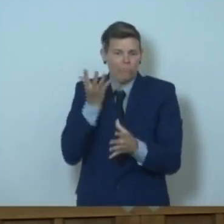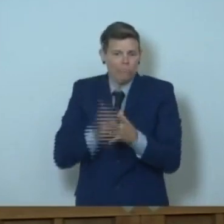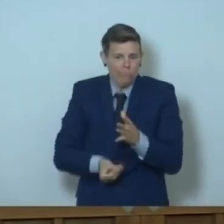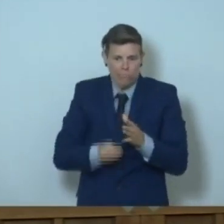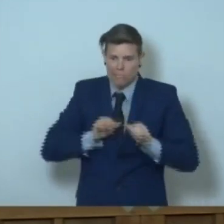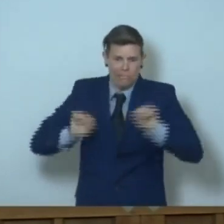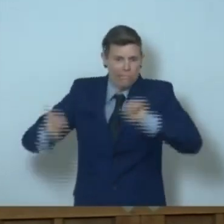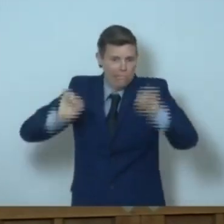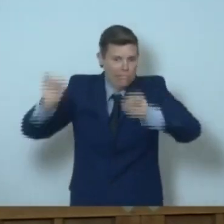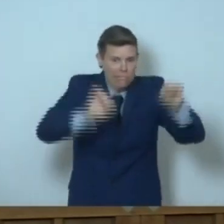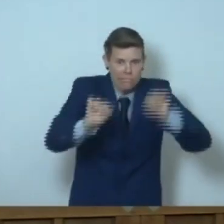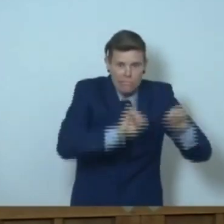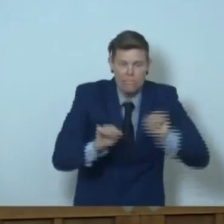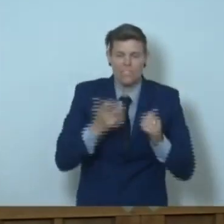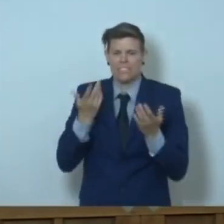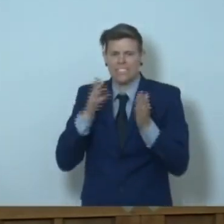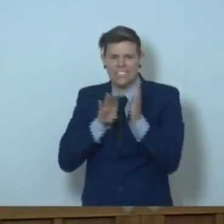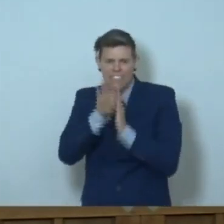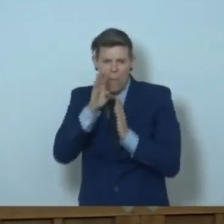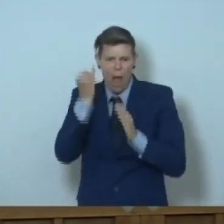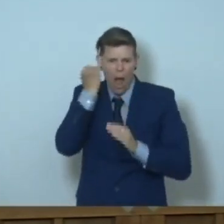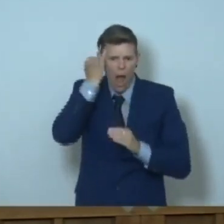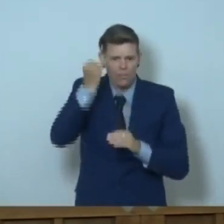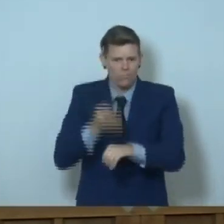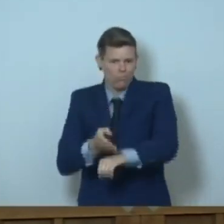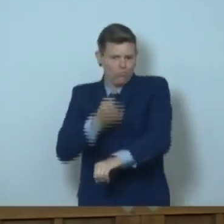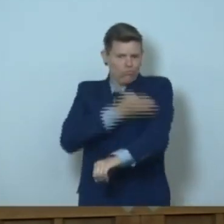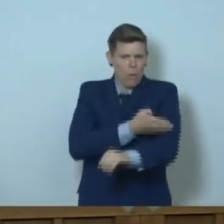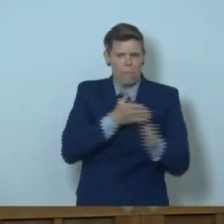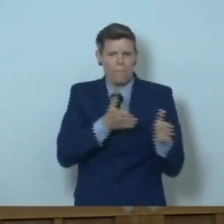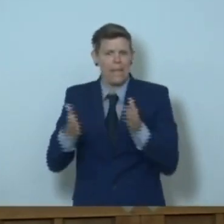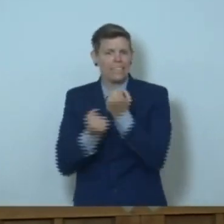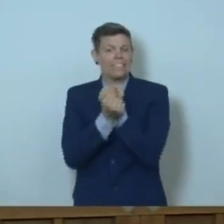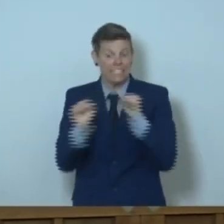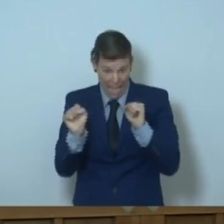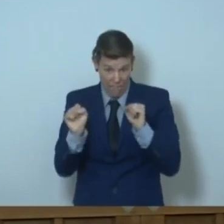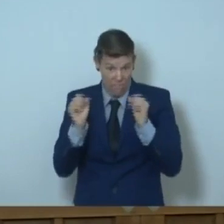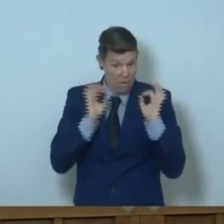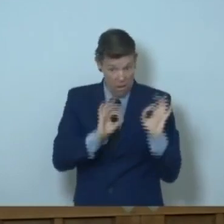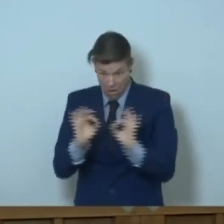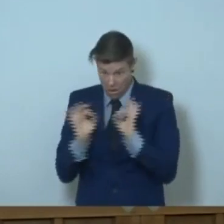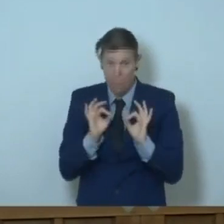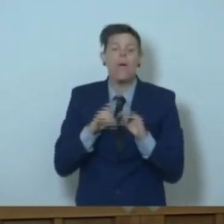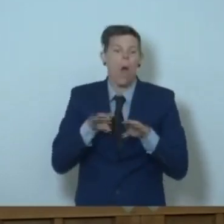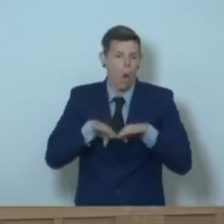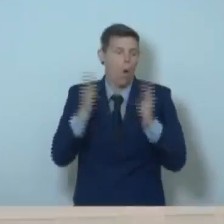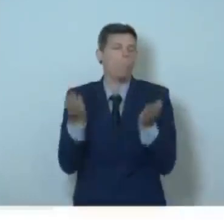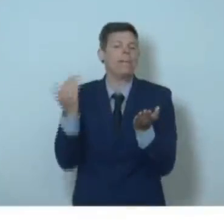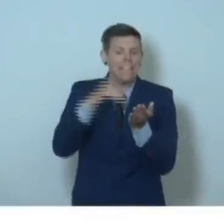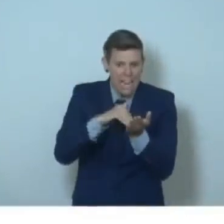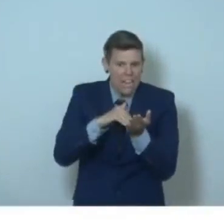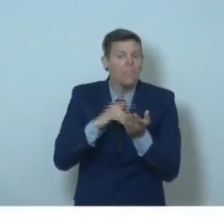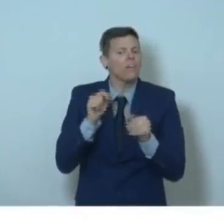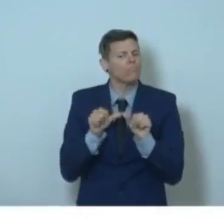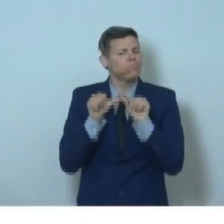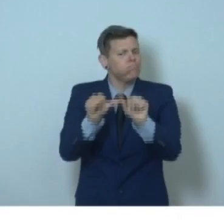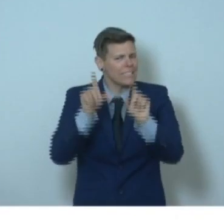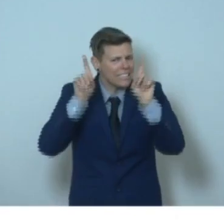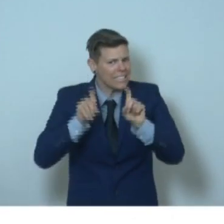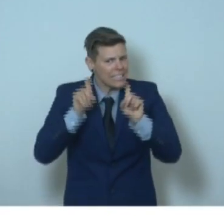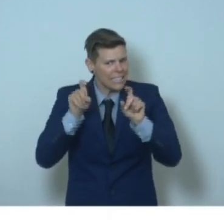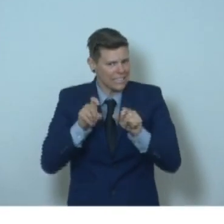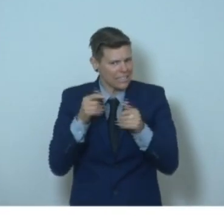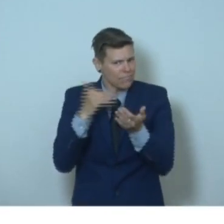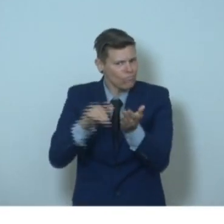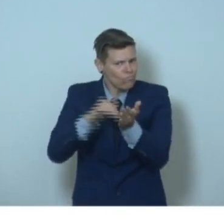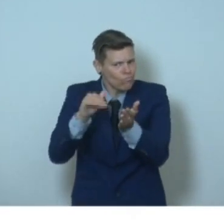them to develop a COVID-safe plan, and arrange immediately for additional testing. Slide 2. We